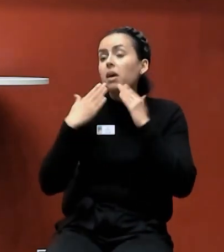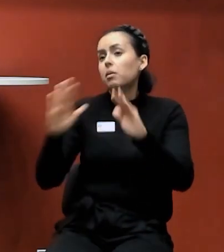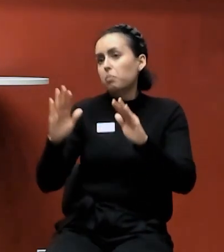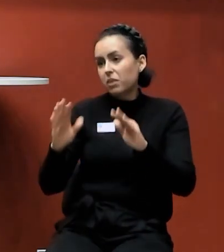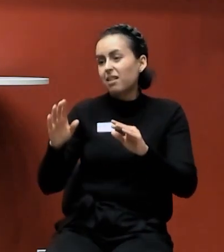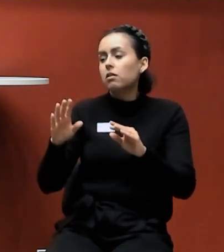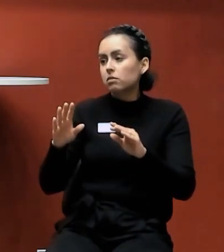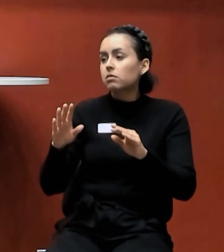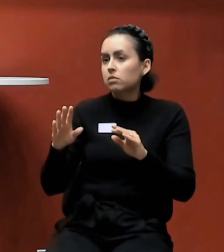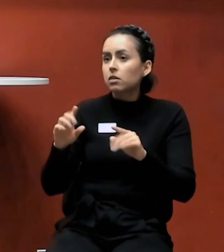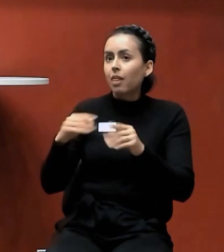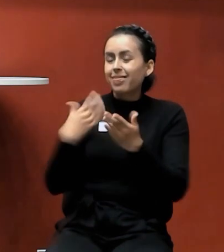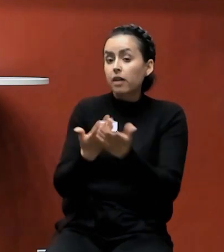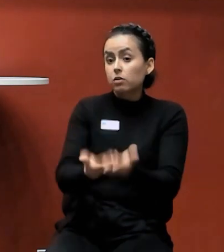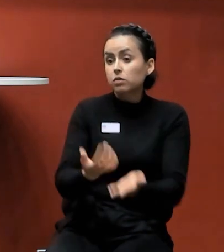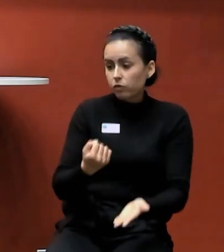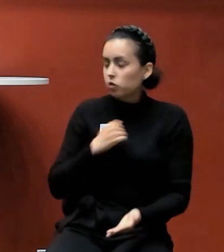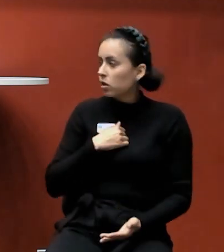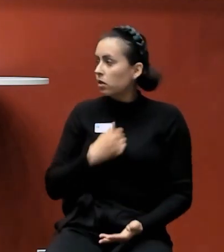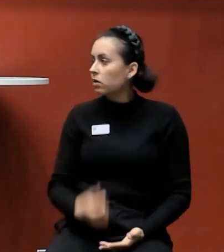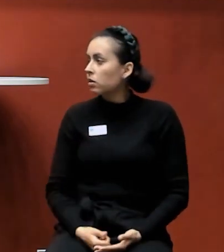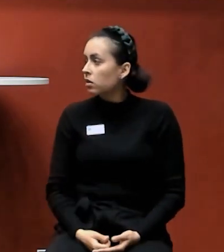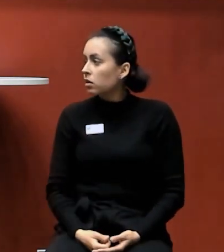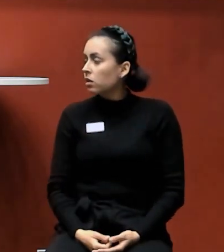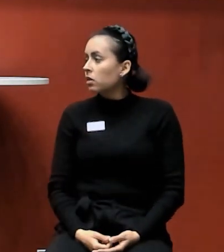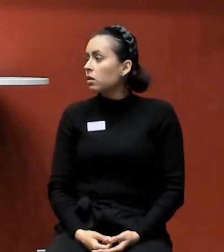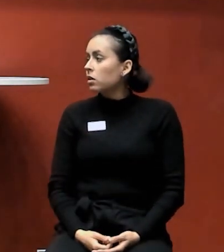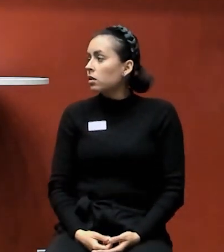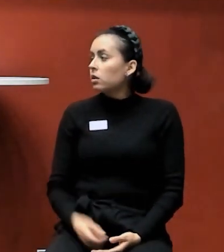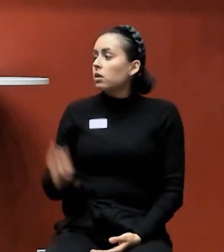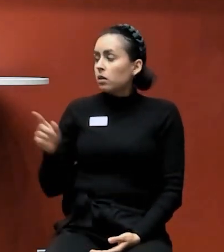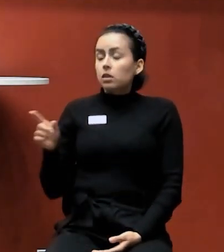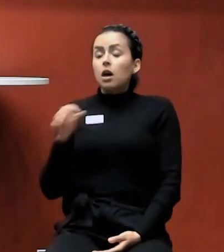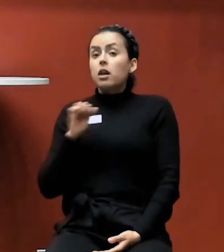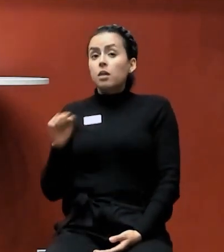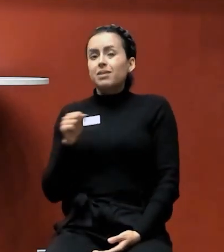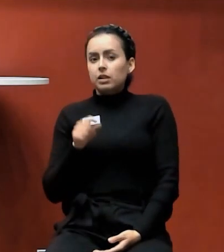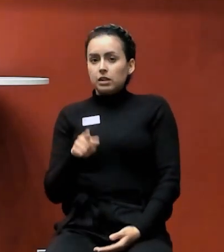Thank you. In the piece that I'm thinking about that I made for nothing.